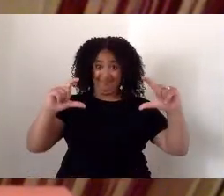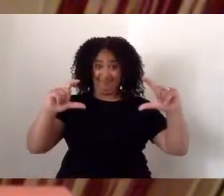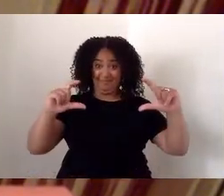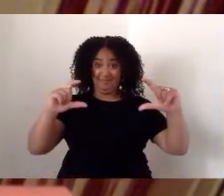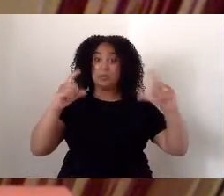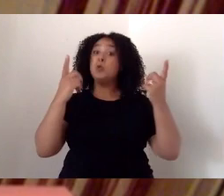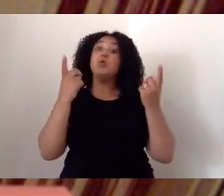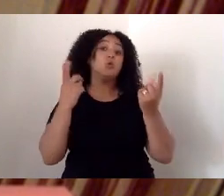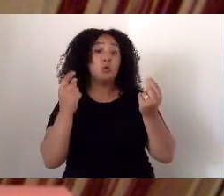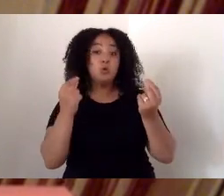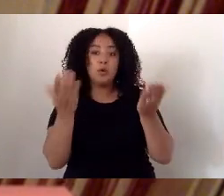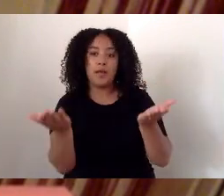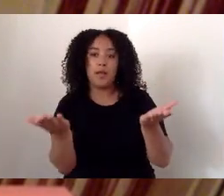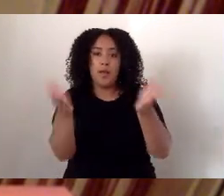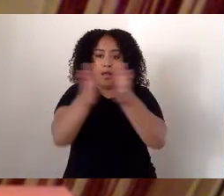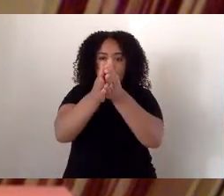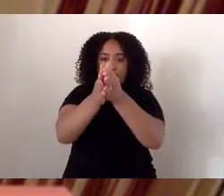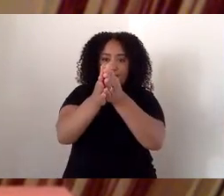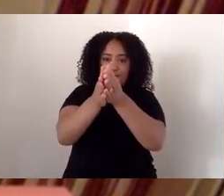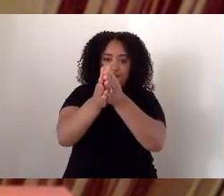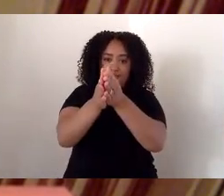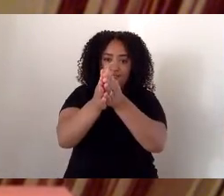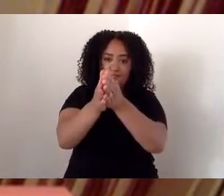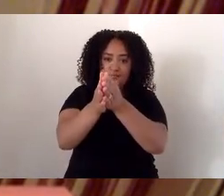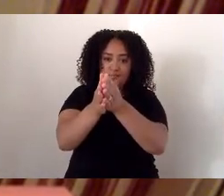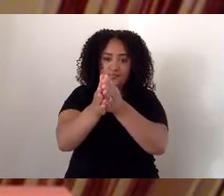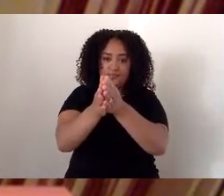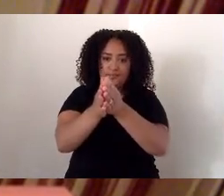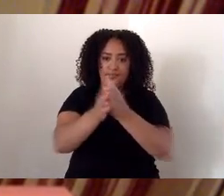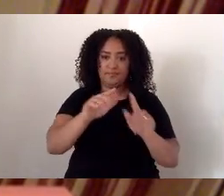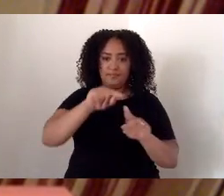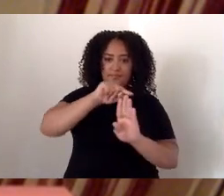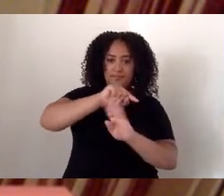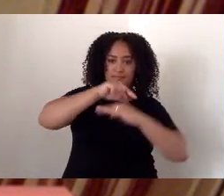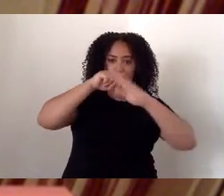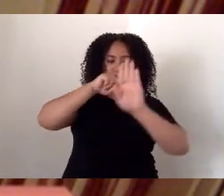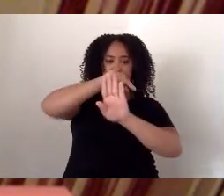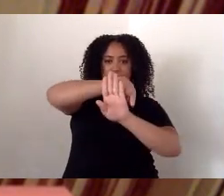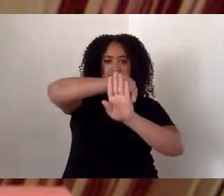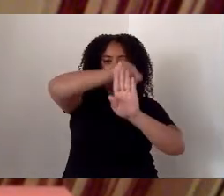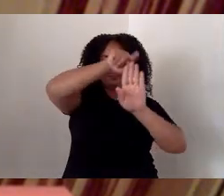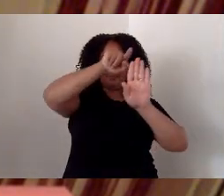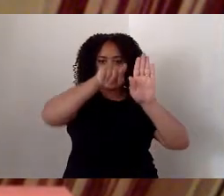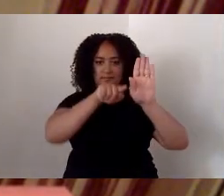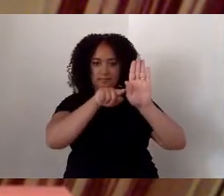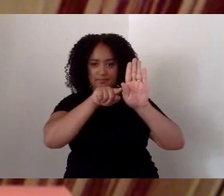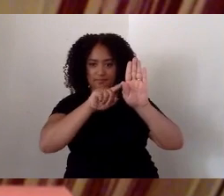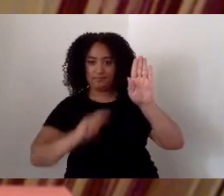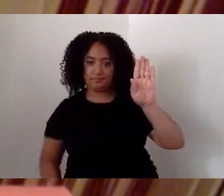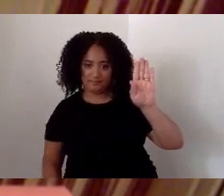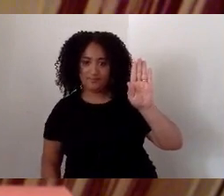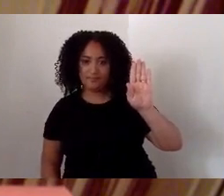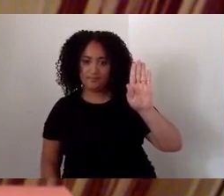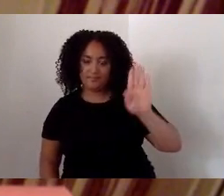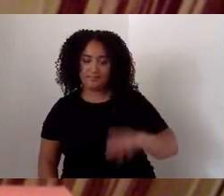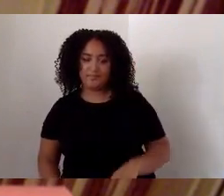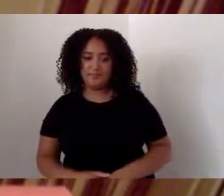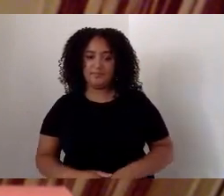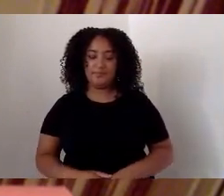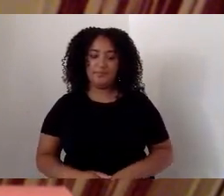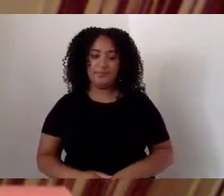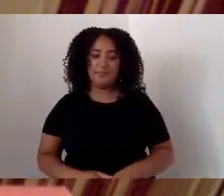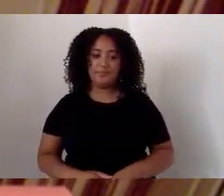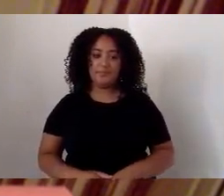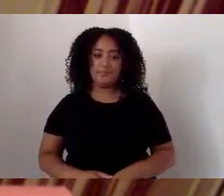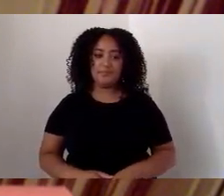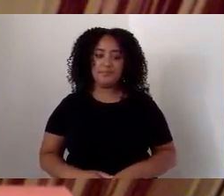folded it down the middle. So now it makes a little hill shape, half of a circle. You're gonna wanna